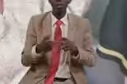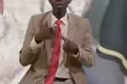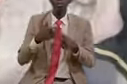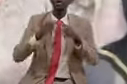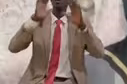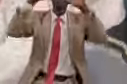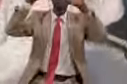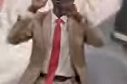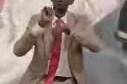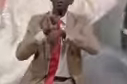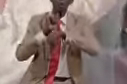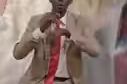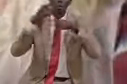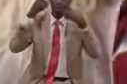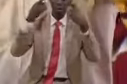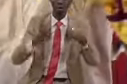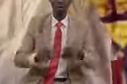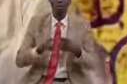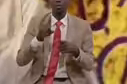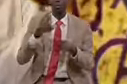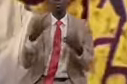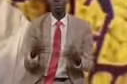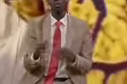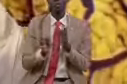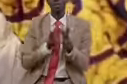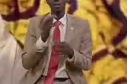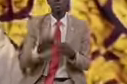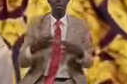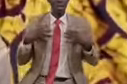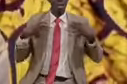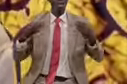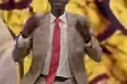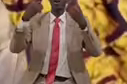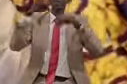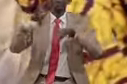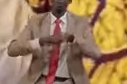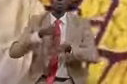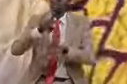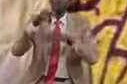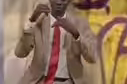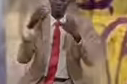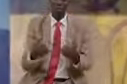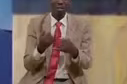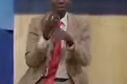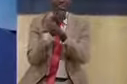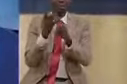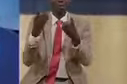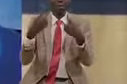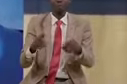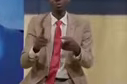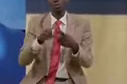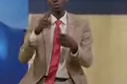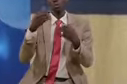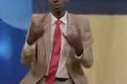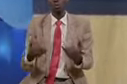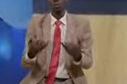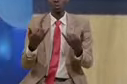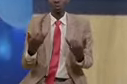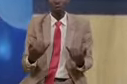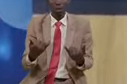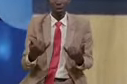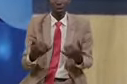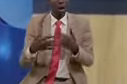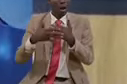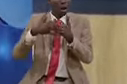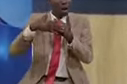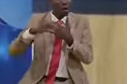now. Healing coming now. Deliverance coming now. Raise up that hand. Raise up that hand. After the